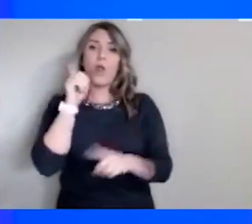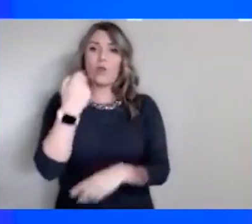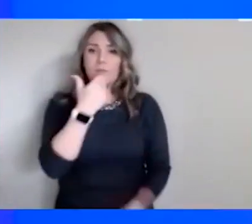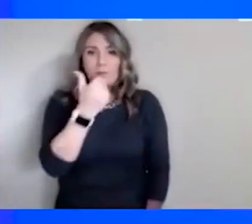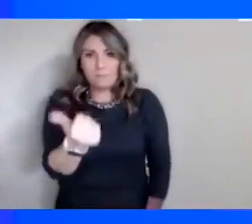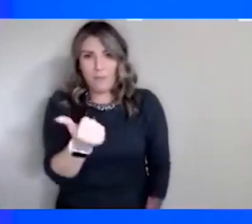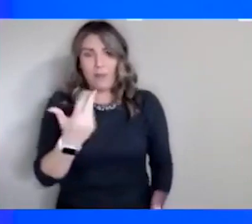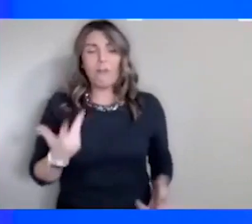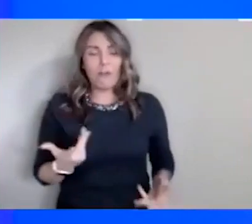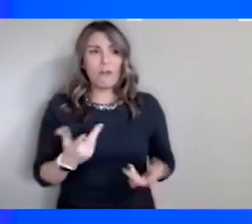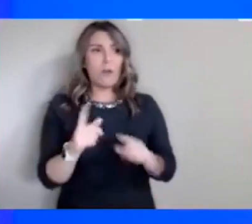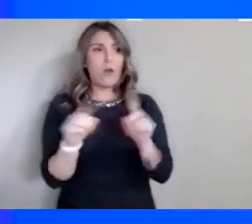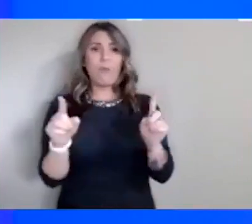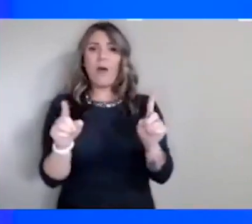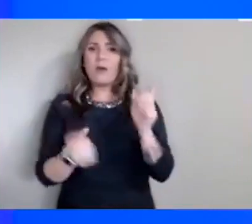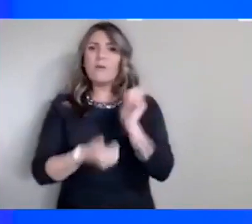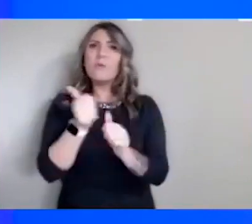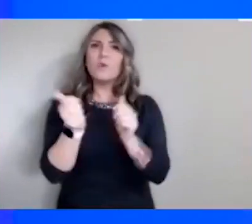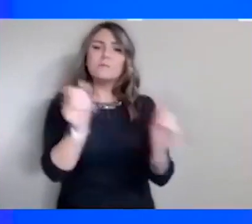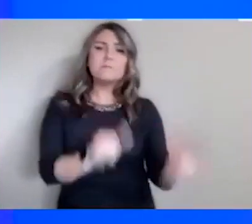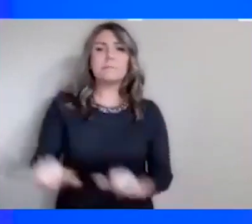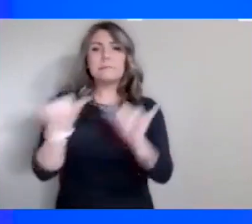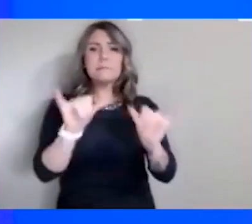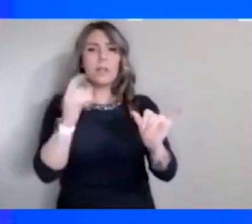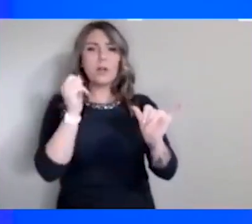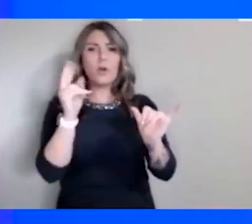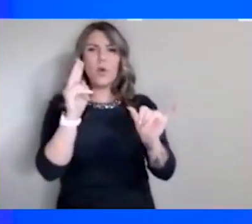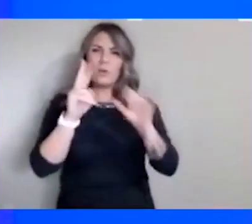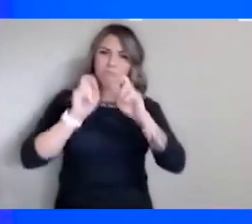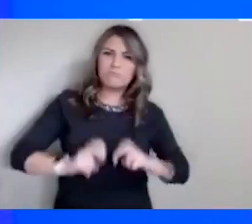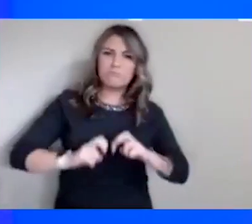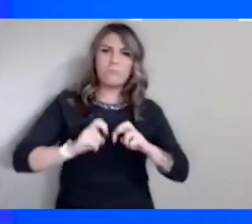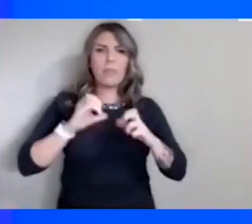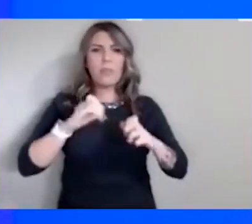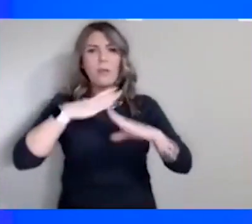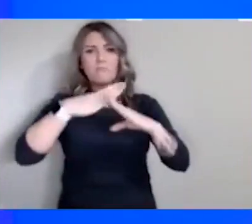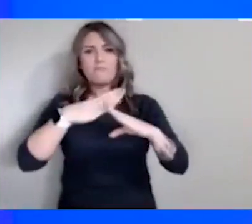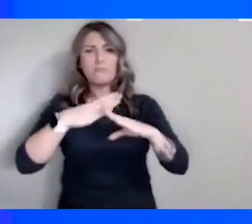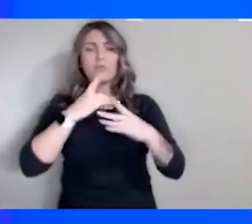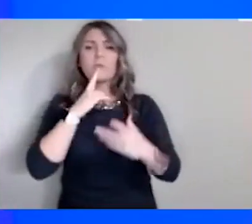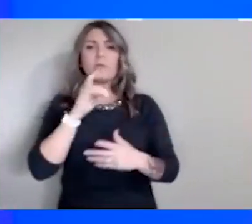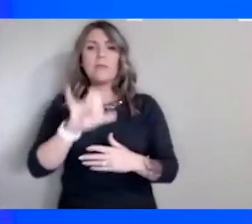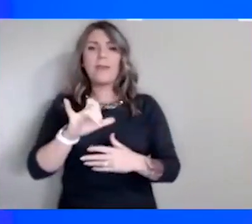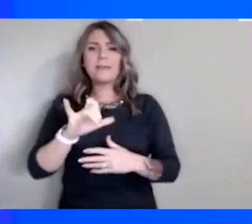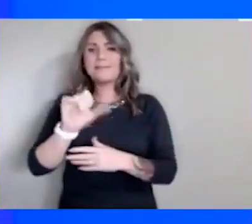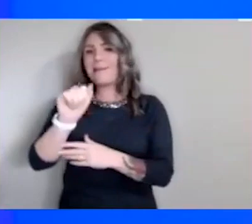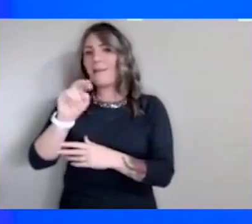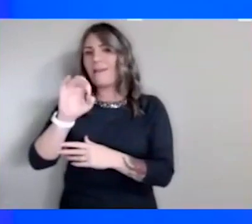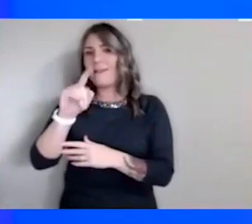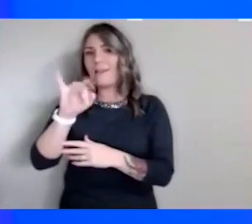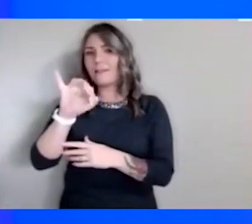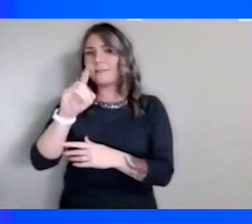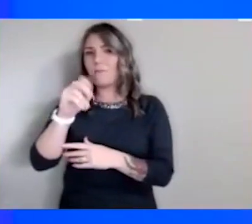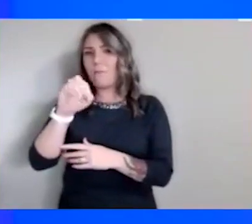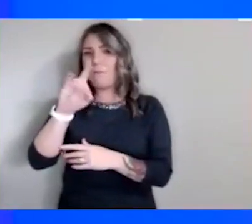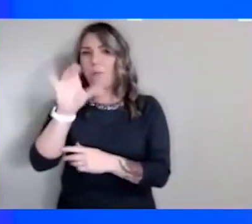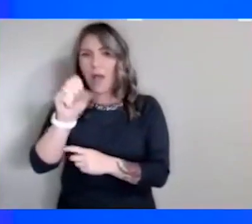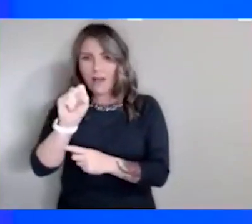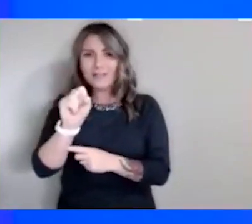main standard or proxy that we use to look at immunity is the antibody levels. There does seem to be some decreased antibody